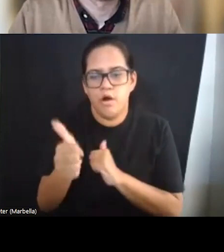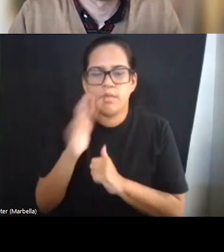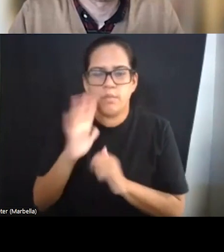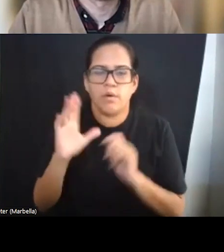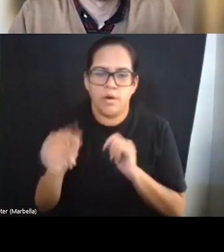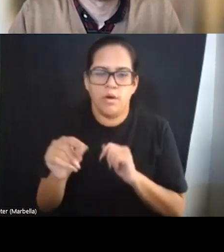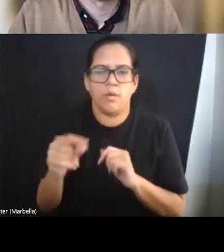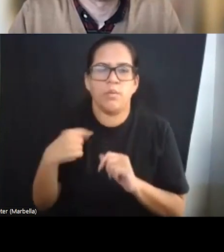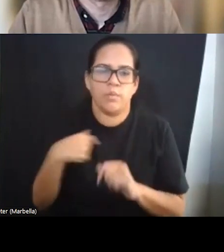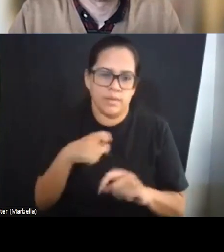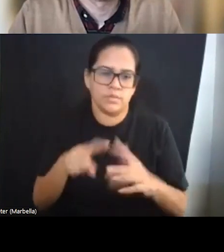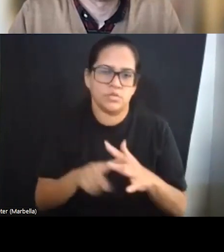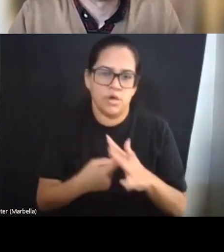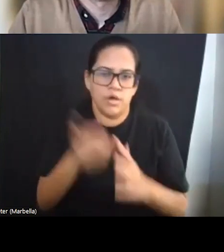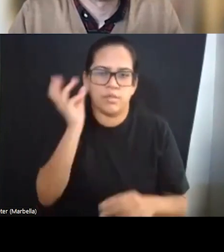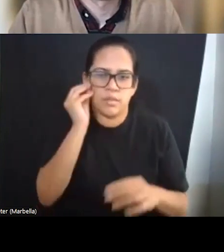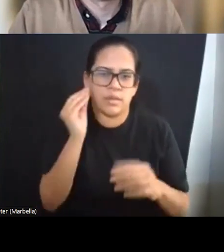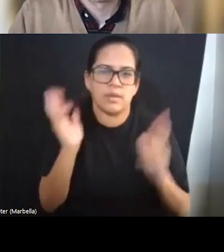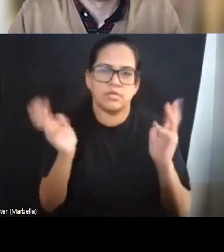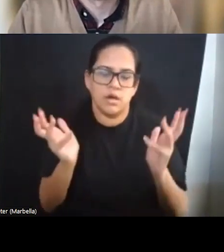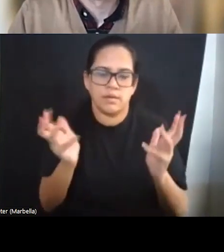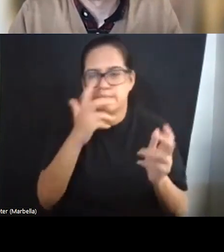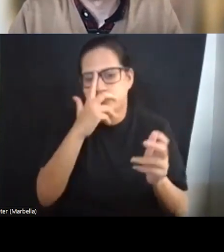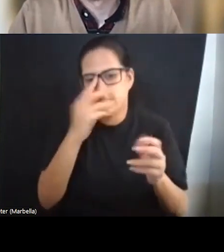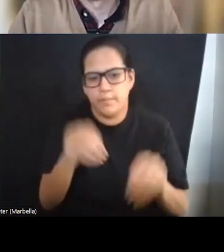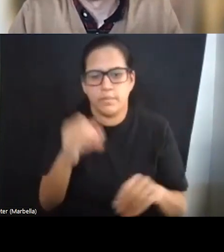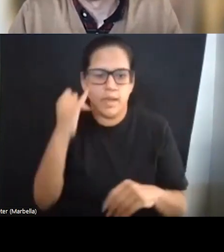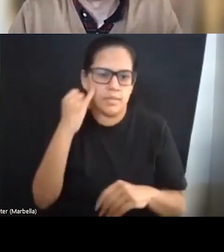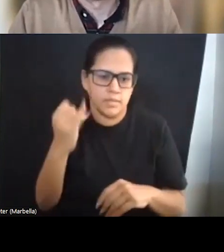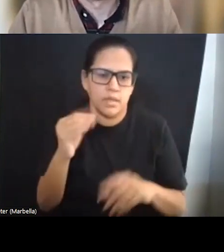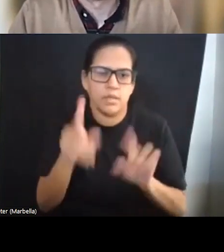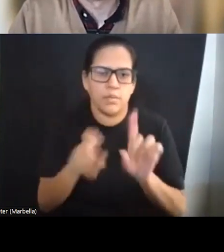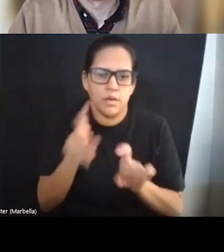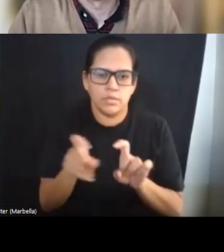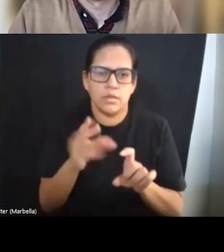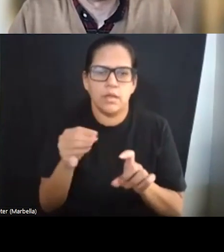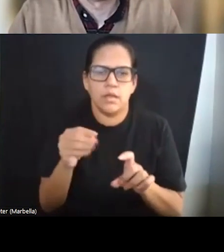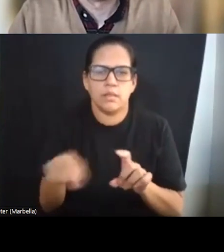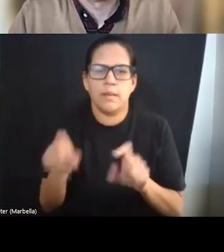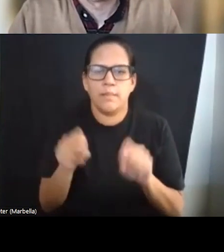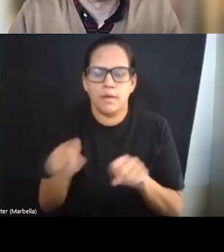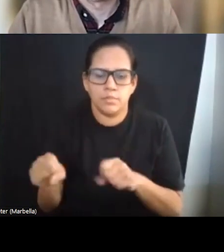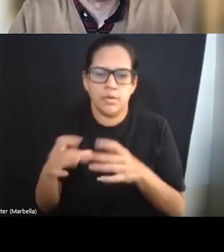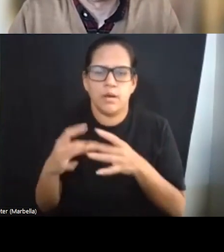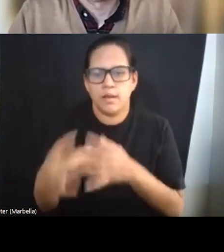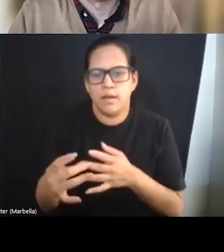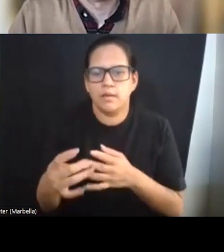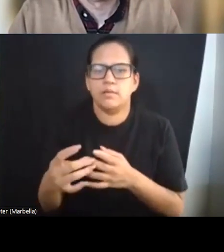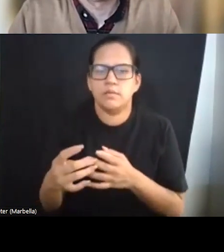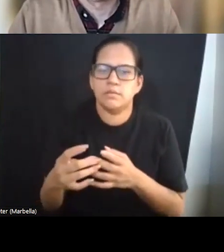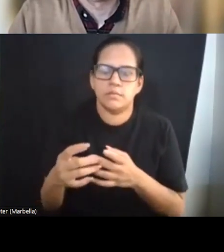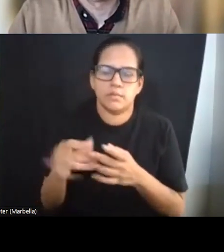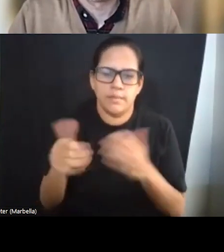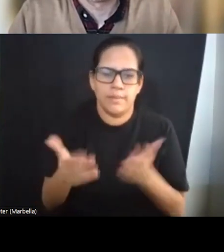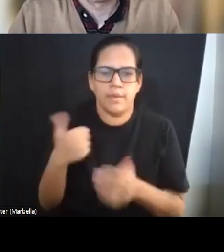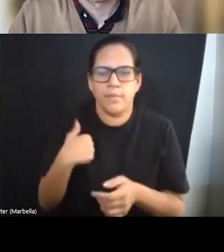So we need to start thinking and talking and put these ideas and these questions and these possible guidelines that maybe then